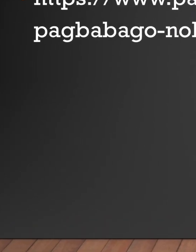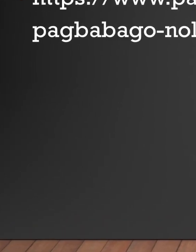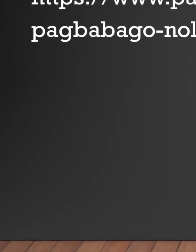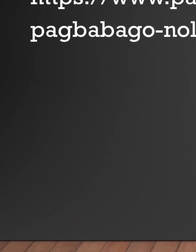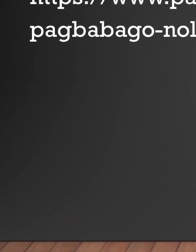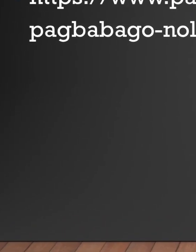sister